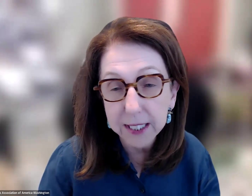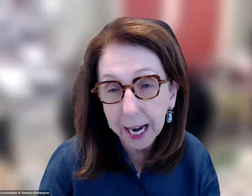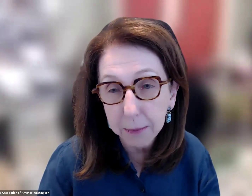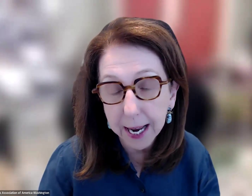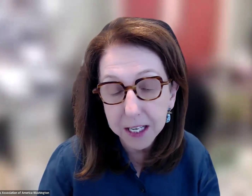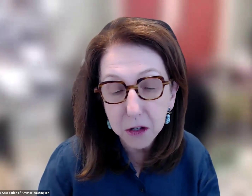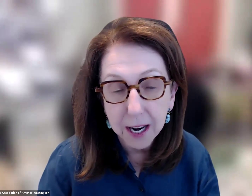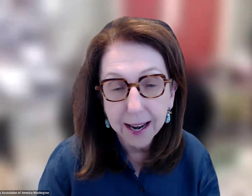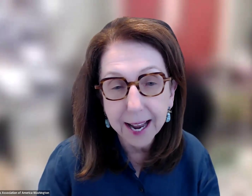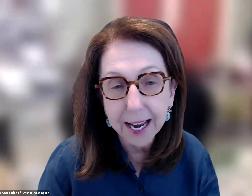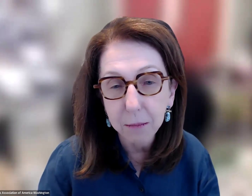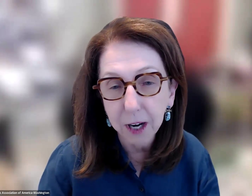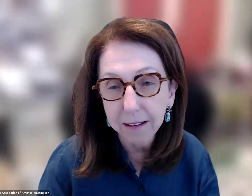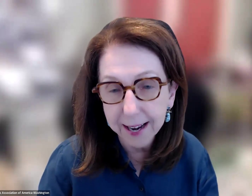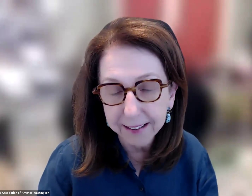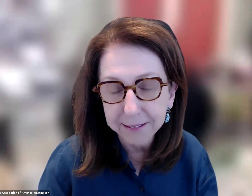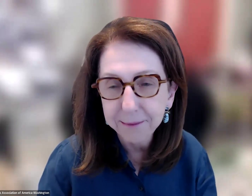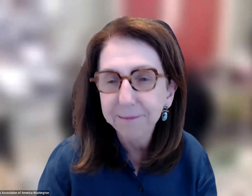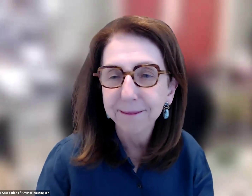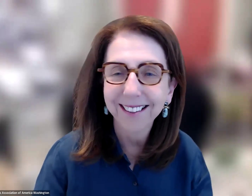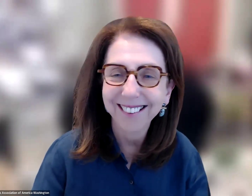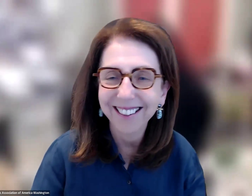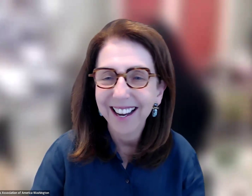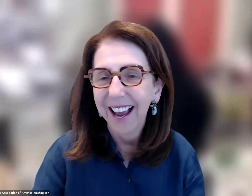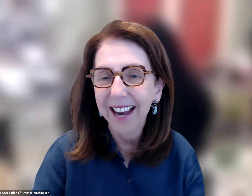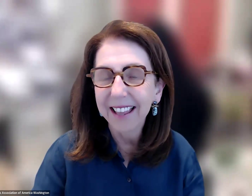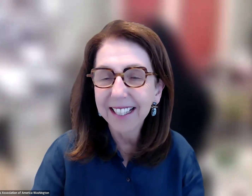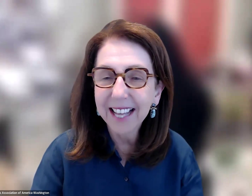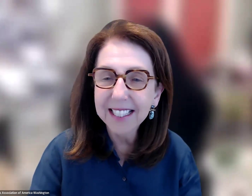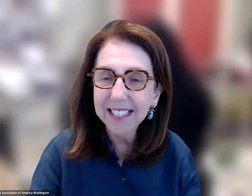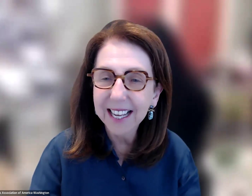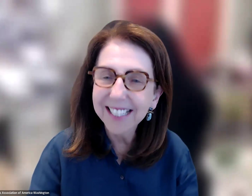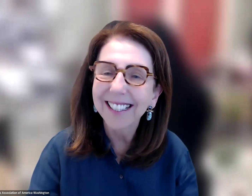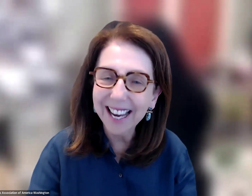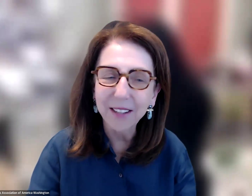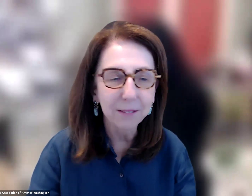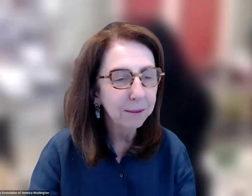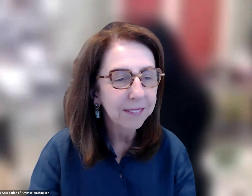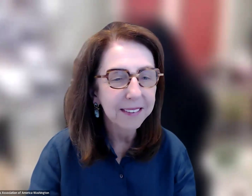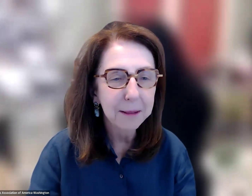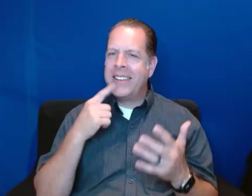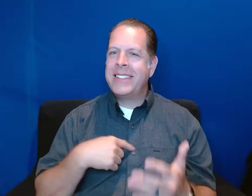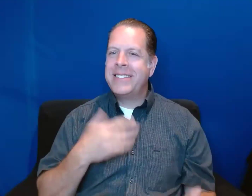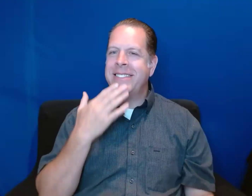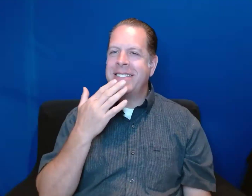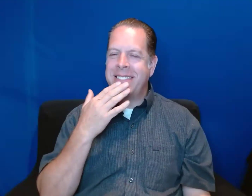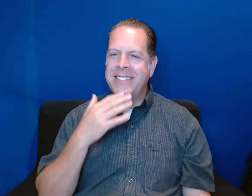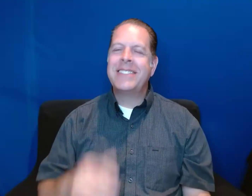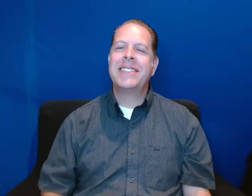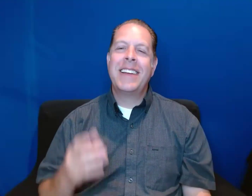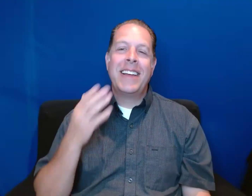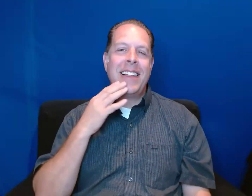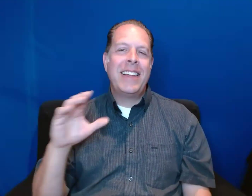of retirement age, and I have brown hair. And I think that's it. Thank you. Thank you,